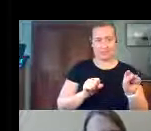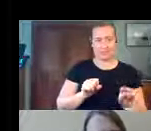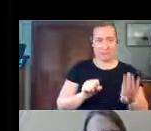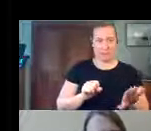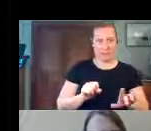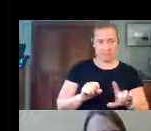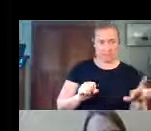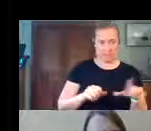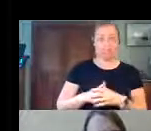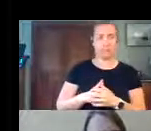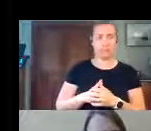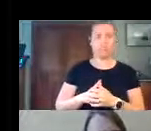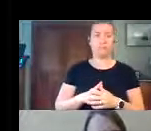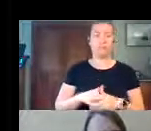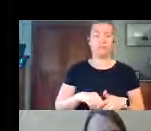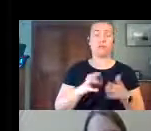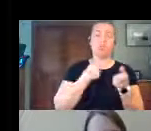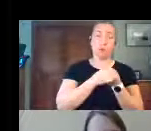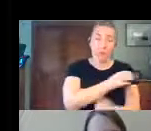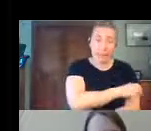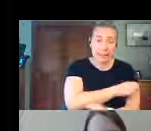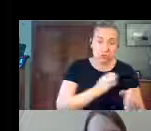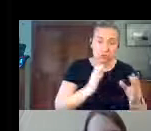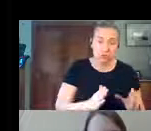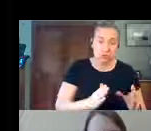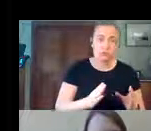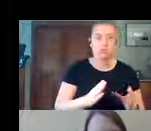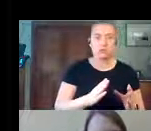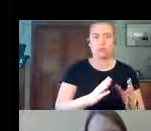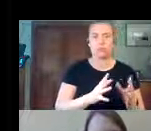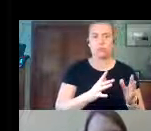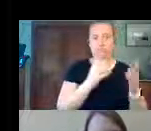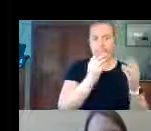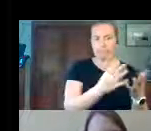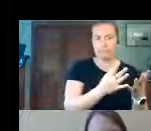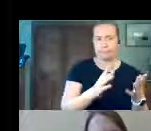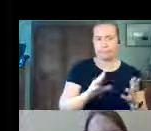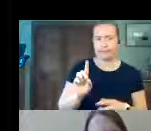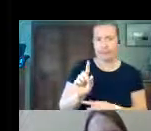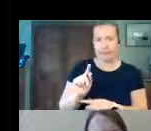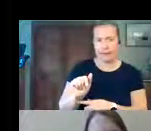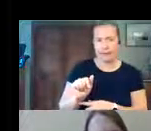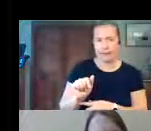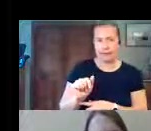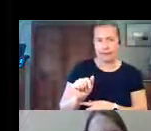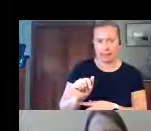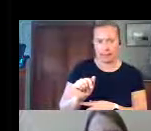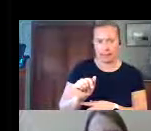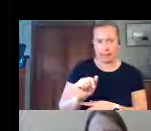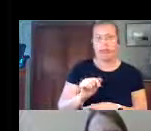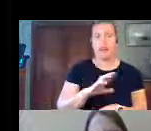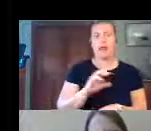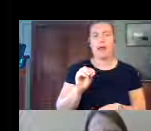of supporting clinicians, we have facilitating relay of data to staff as well as reminding them. And then in the